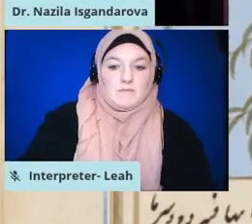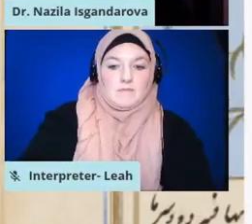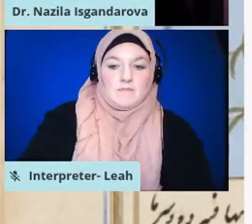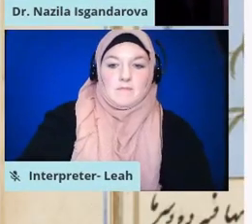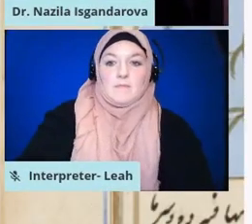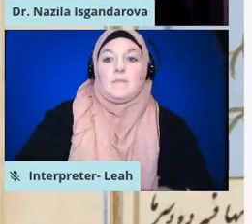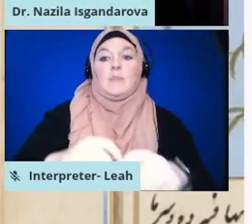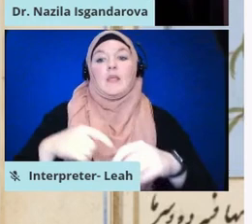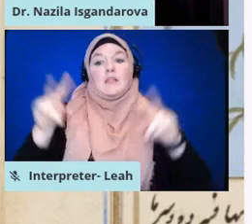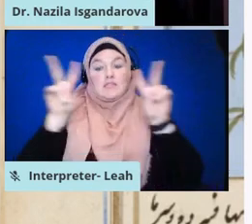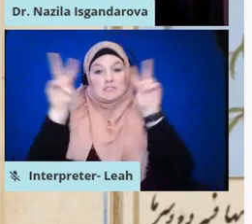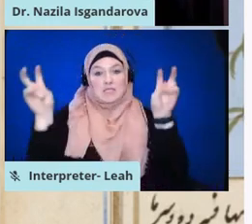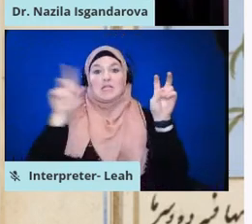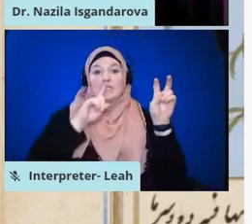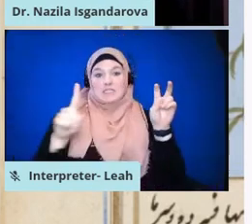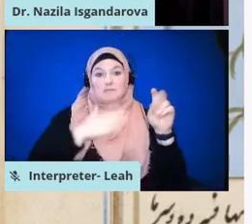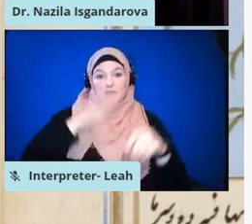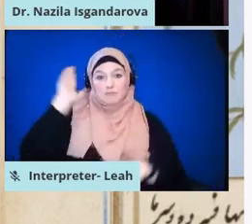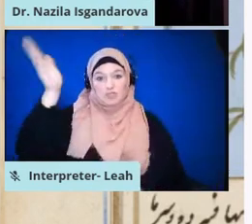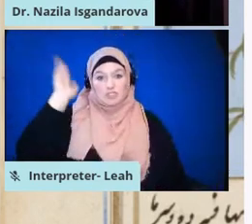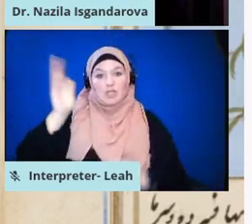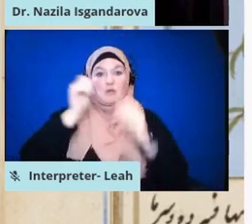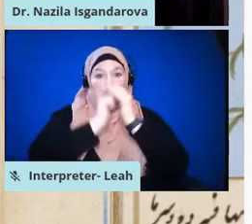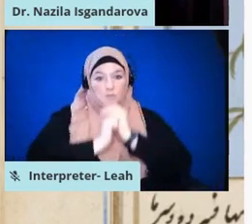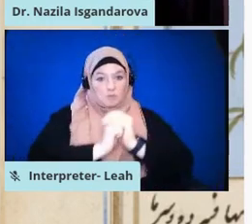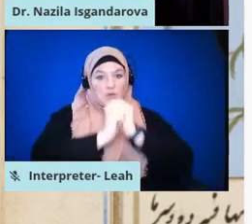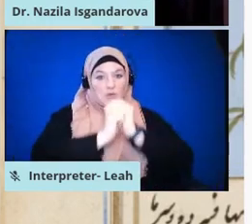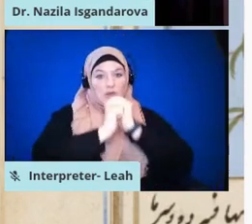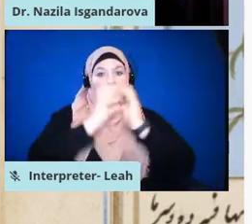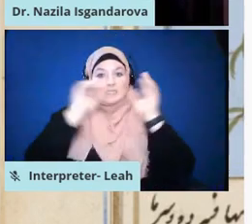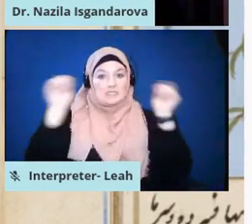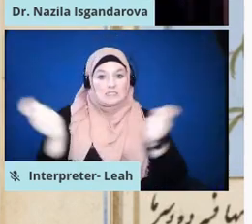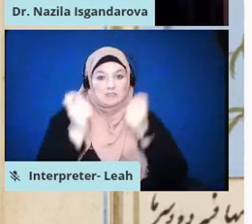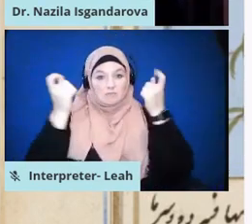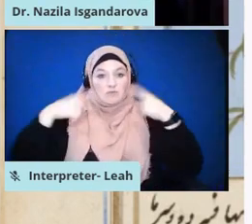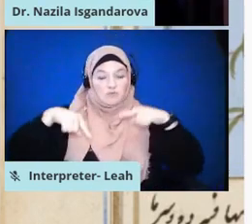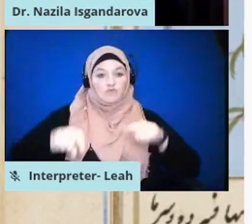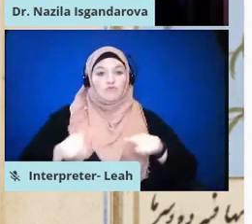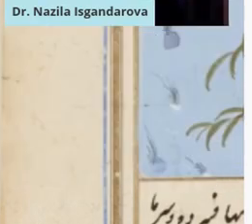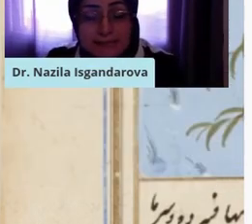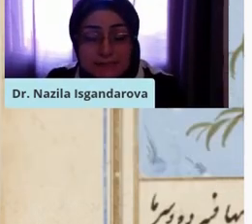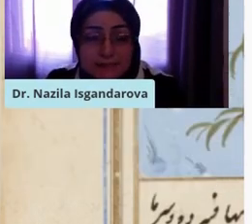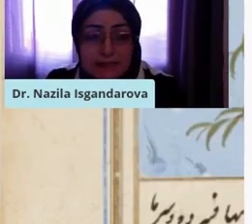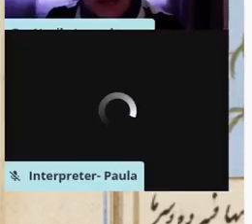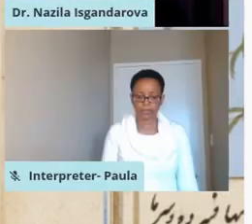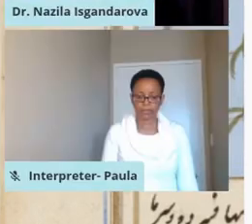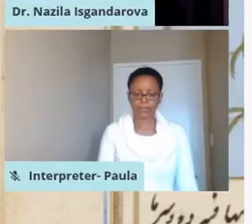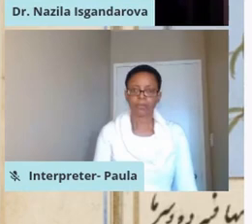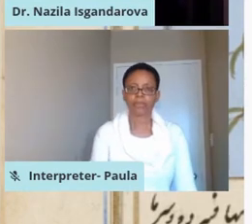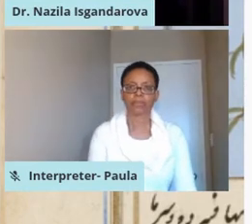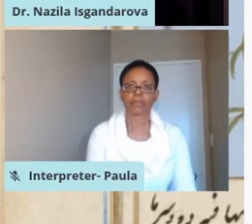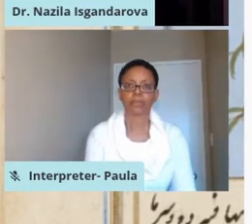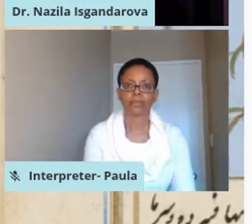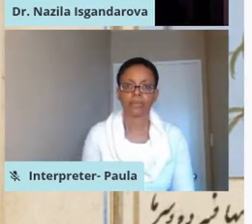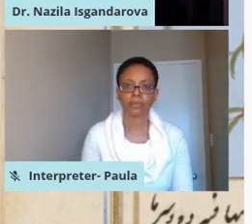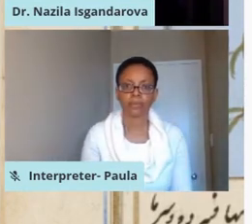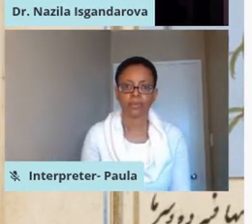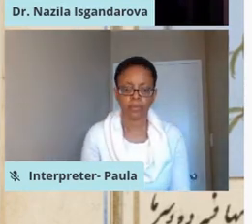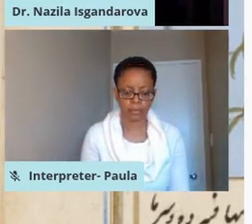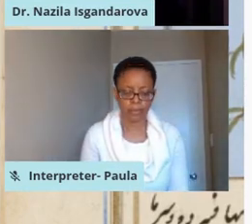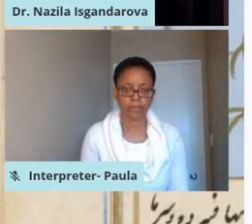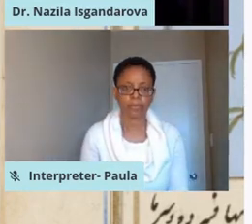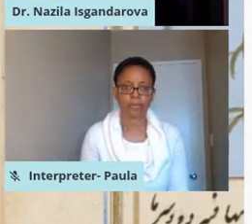okay, so title of my presentation is Praying and Celebrating in Times of Immediate Necessity and Our